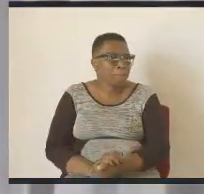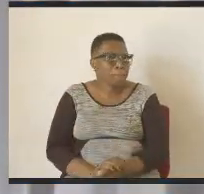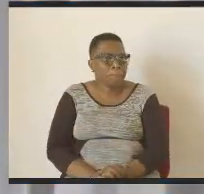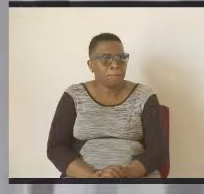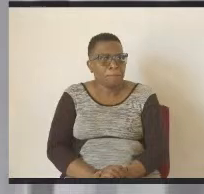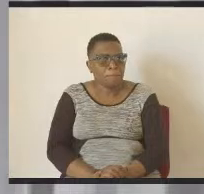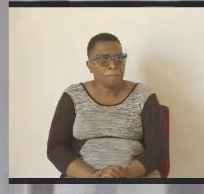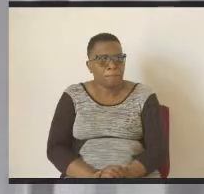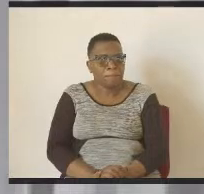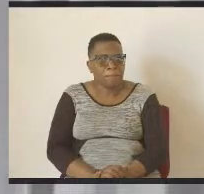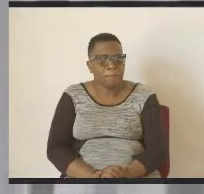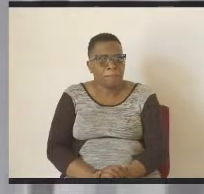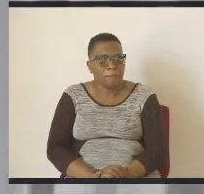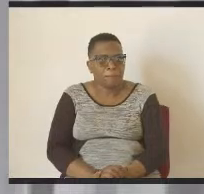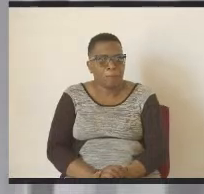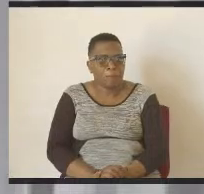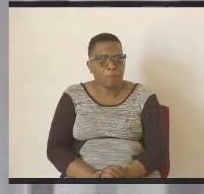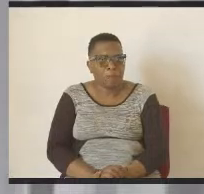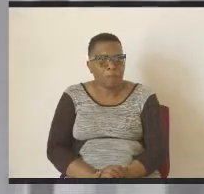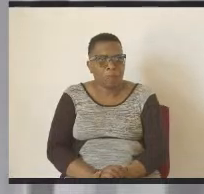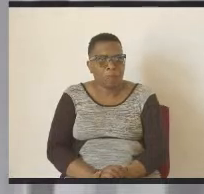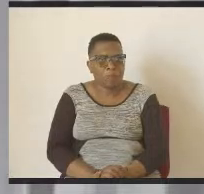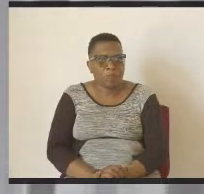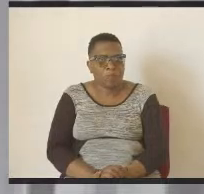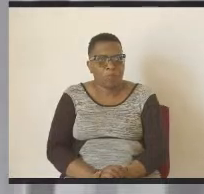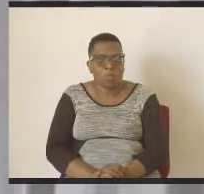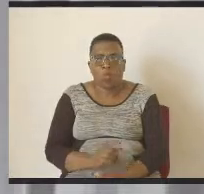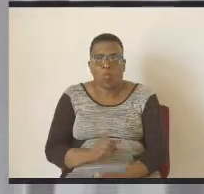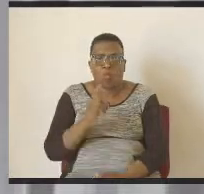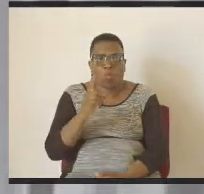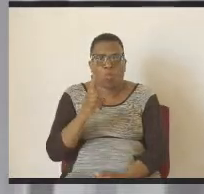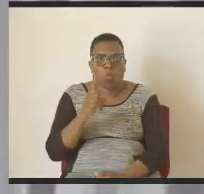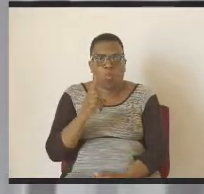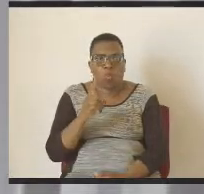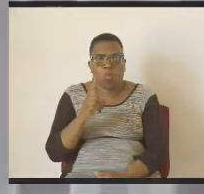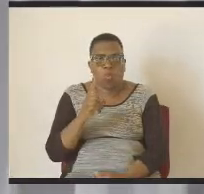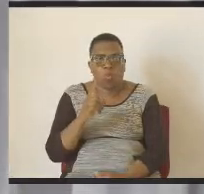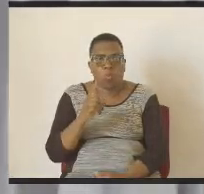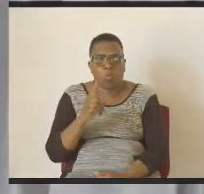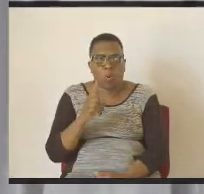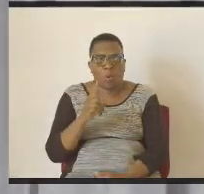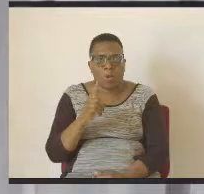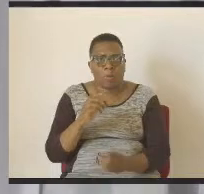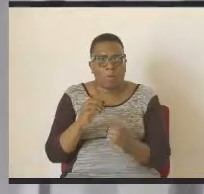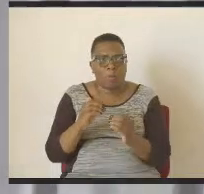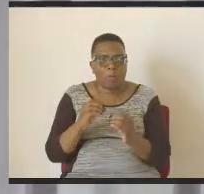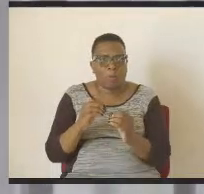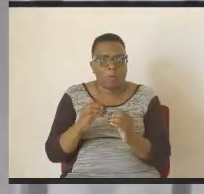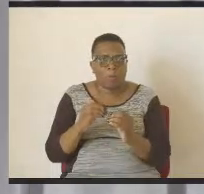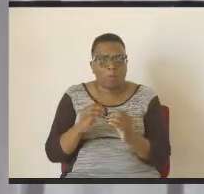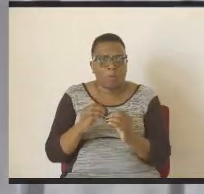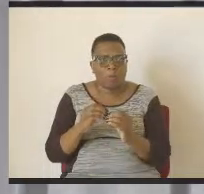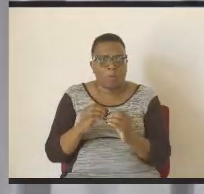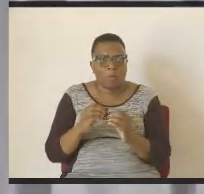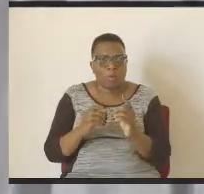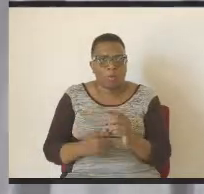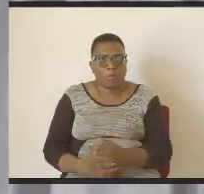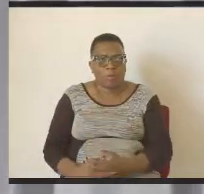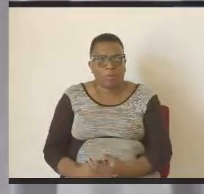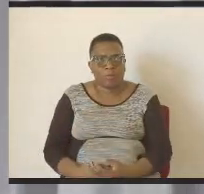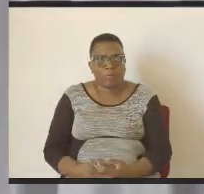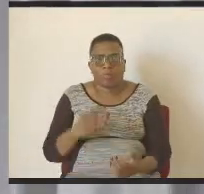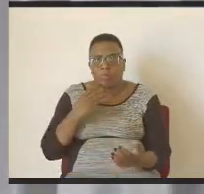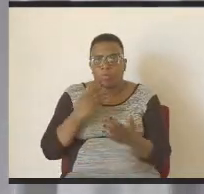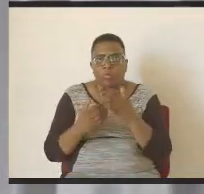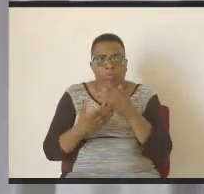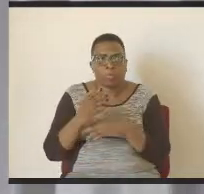And before we invite the praise team back, just one more note. My sister, go before. Good morning,